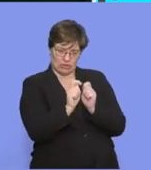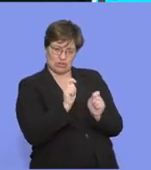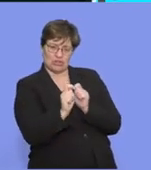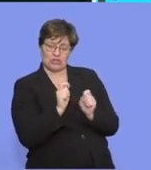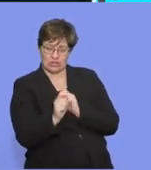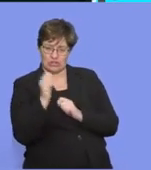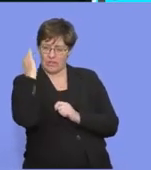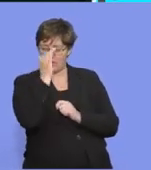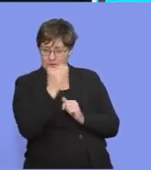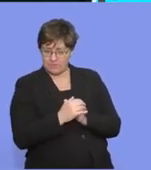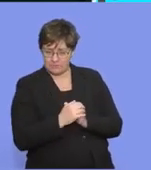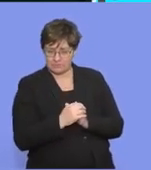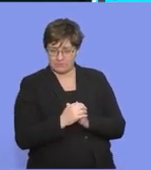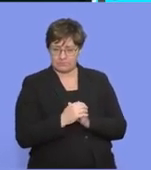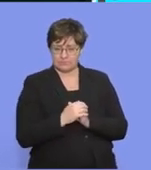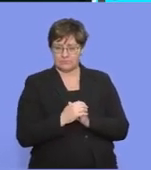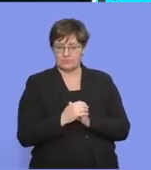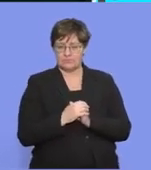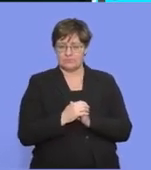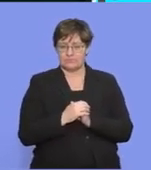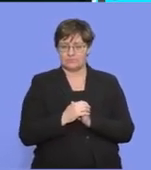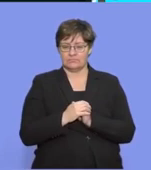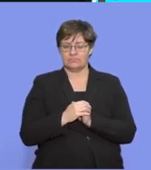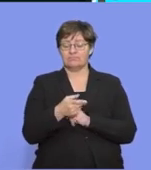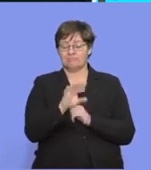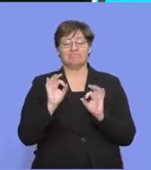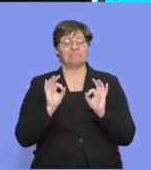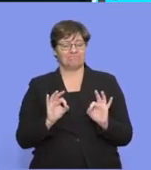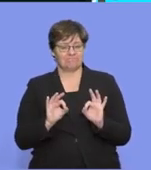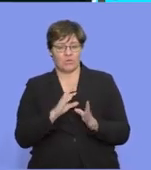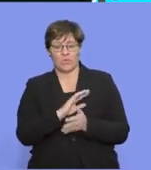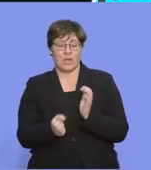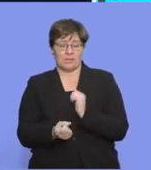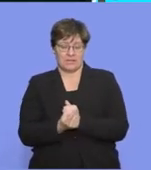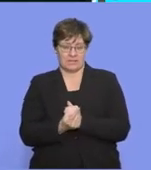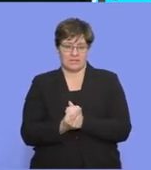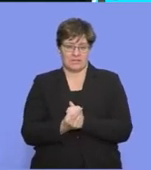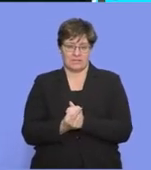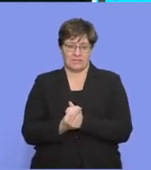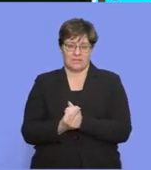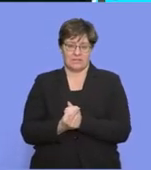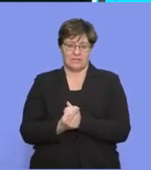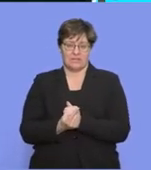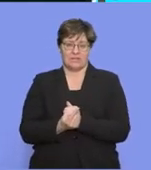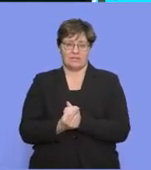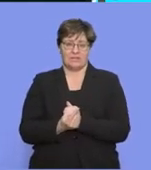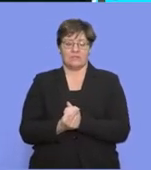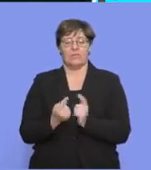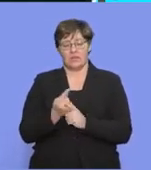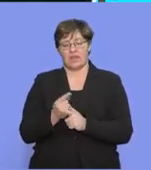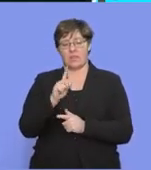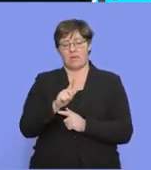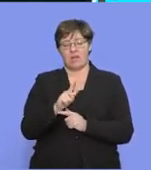might have developed early on. And this is definitely what has taken place